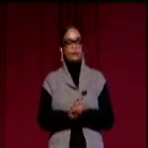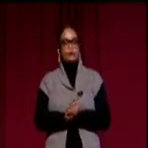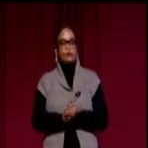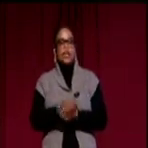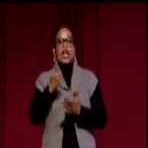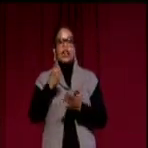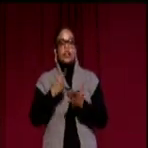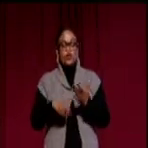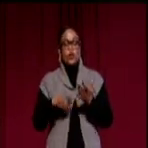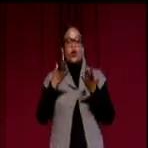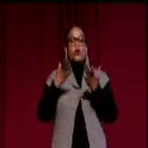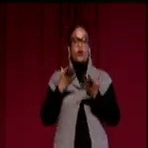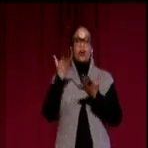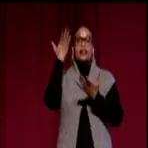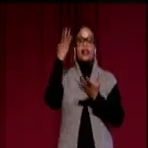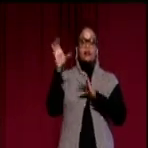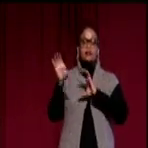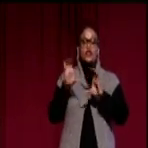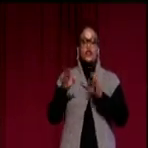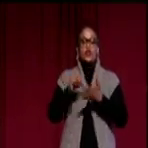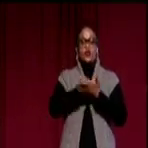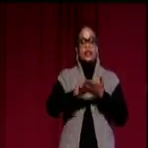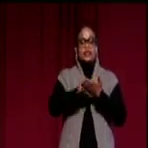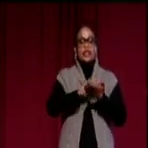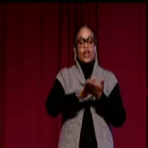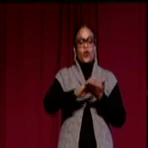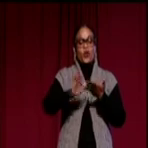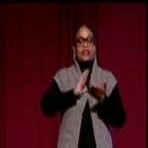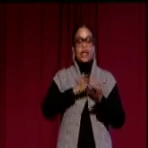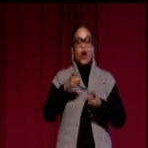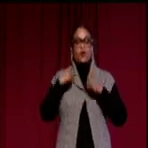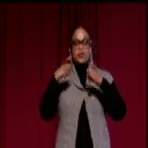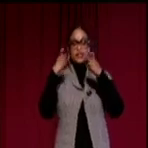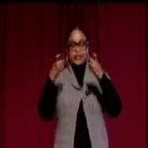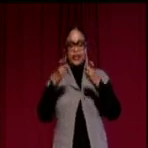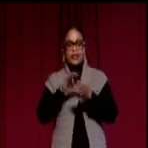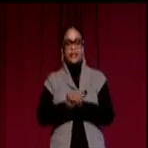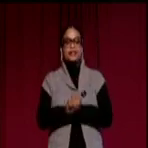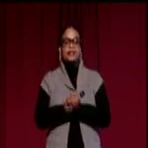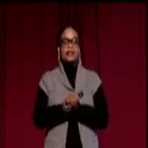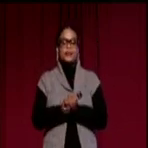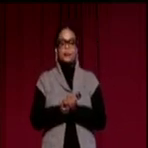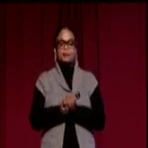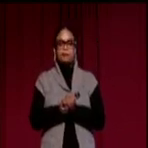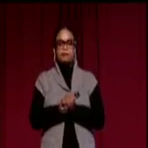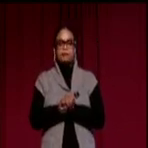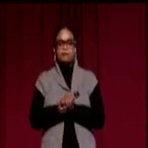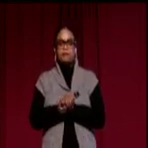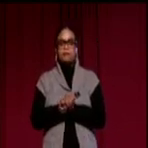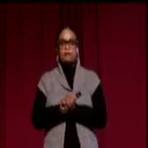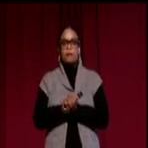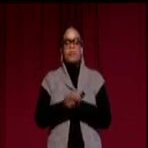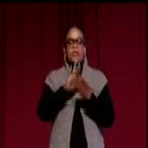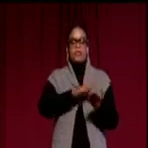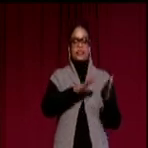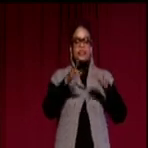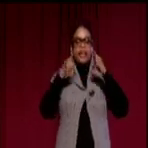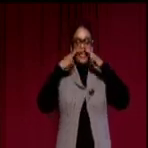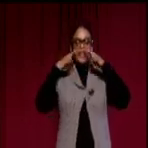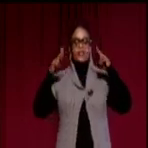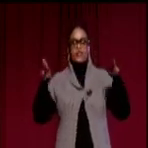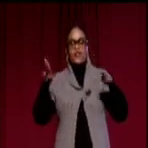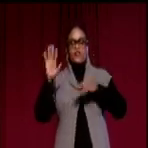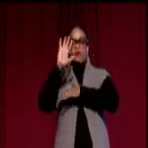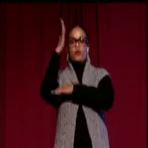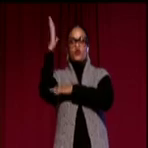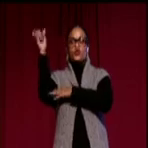We want him to wash our sins away. And there may I, though vile as he, the dying thief upon that